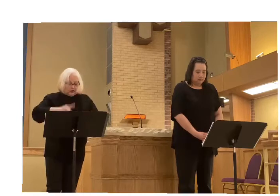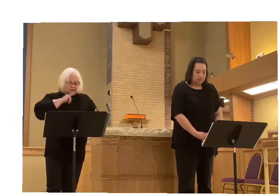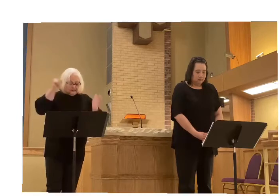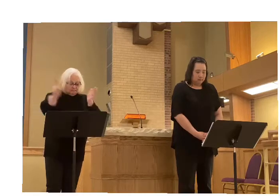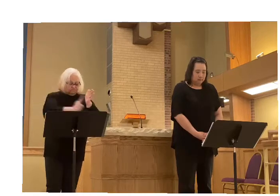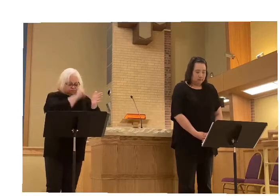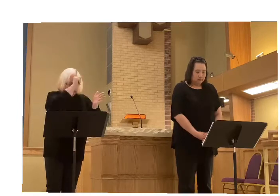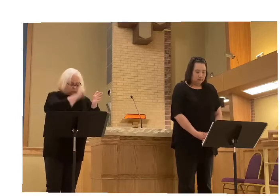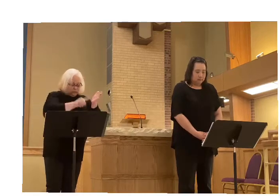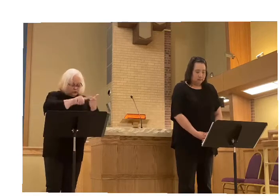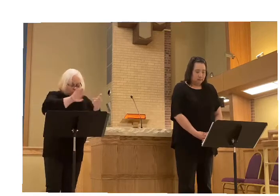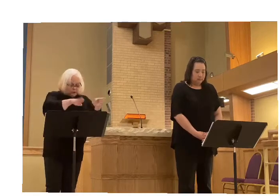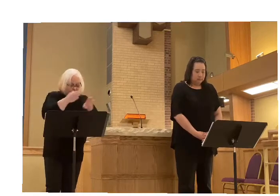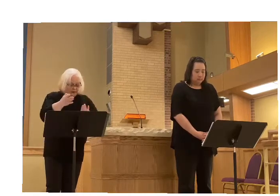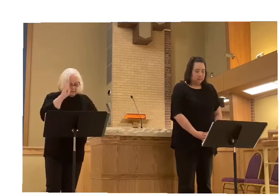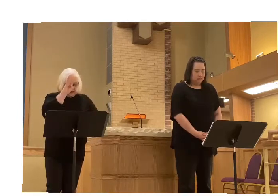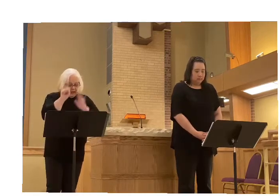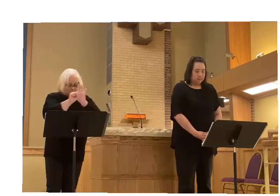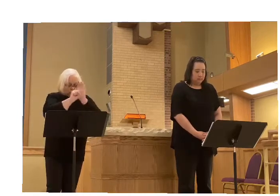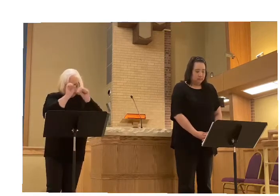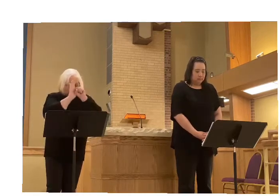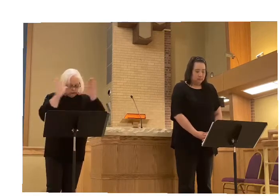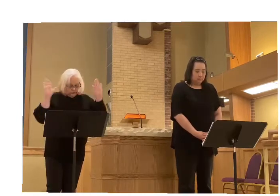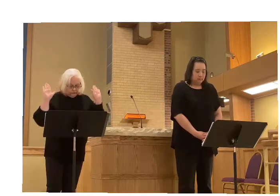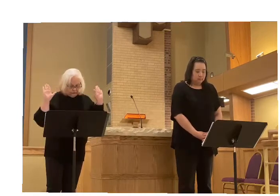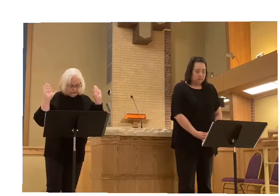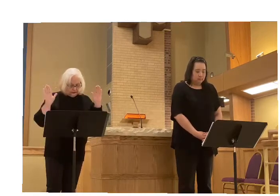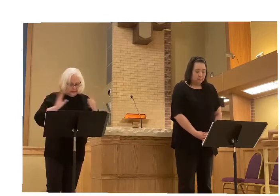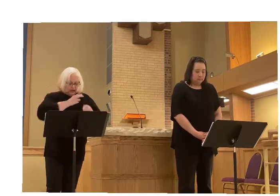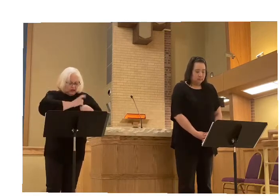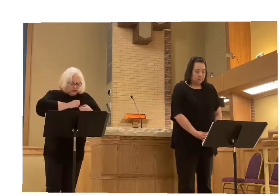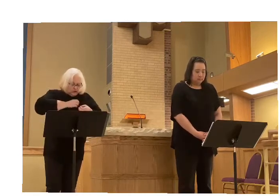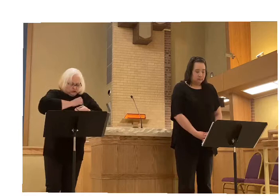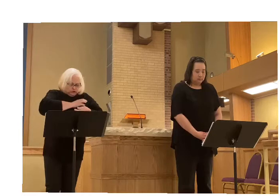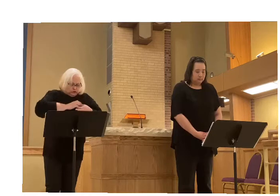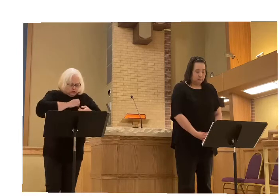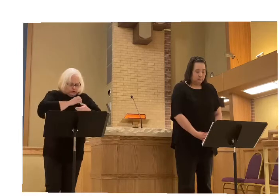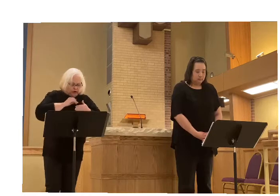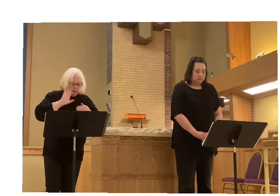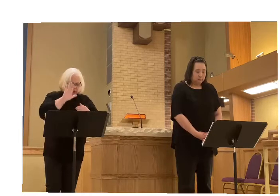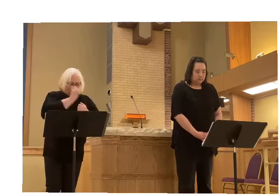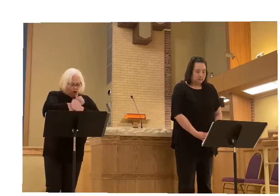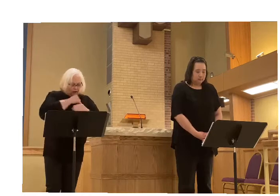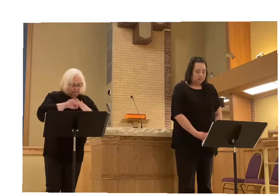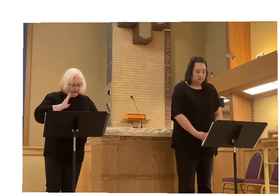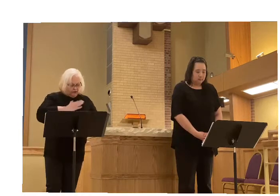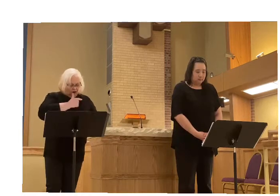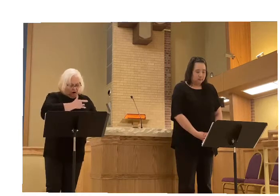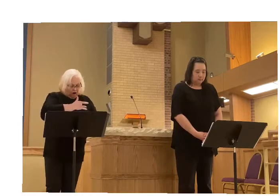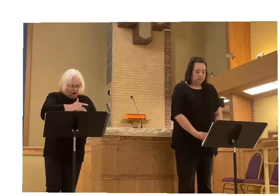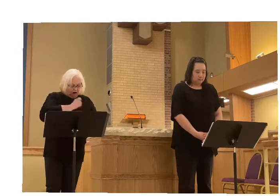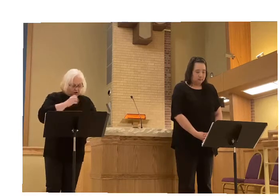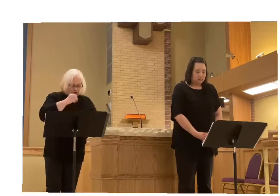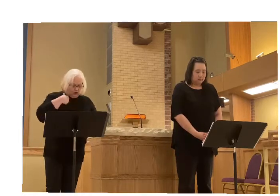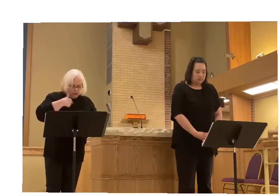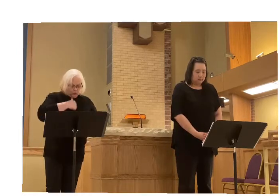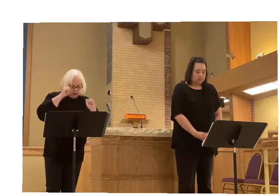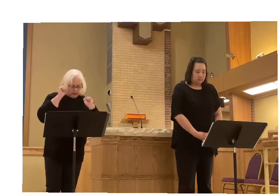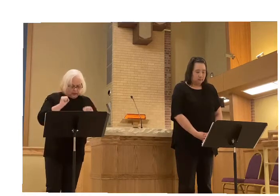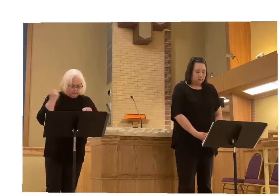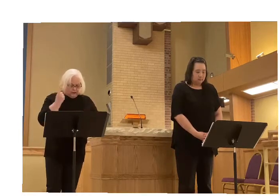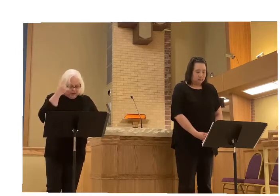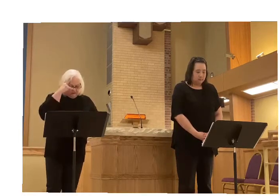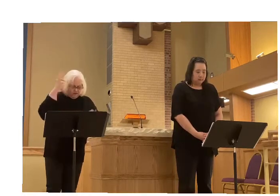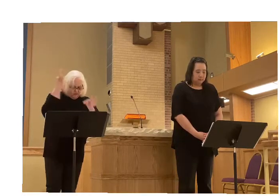crucifixion, stir up your love in our hearts so that we might be faithful to all that you have told us